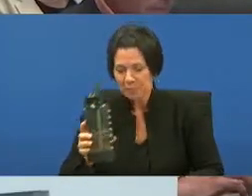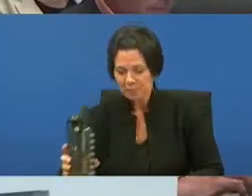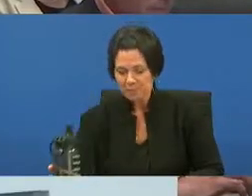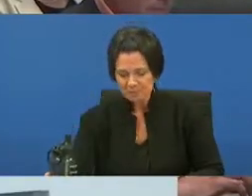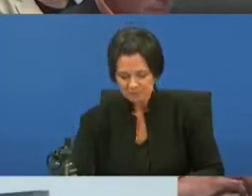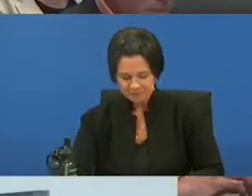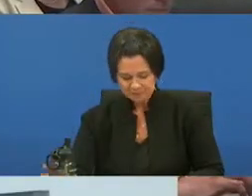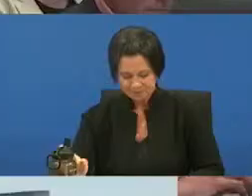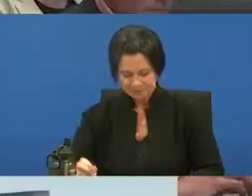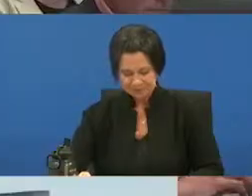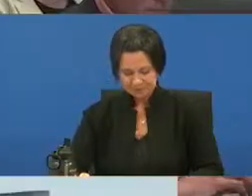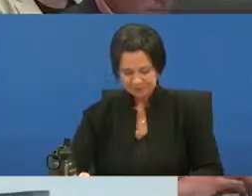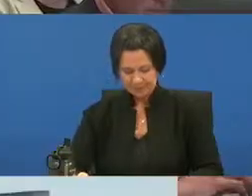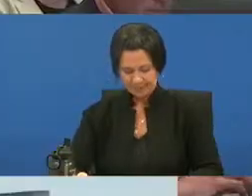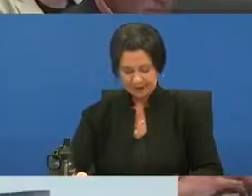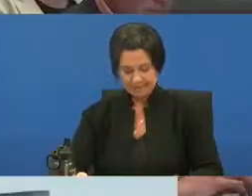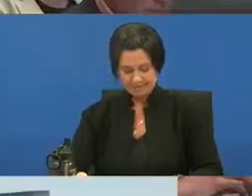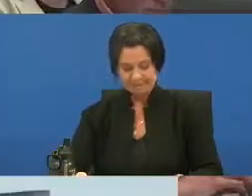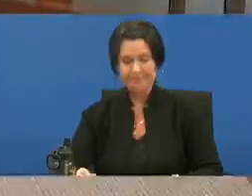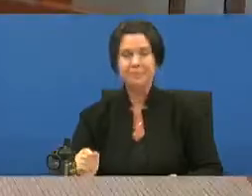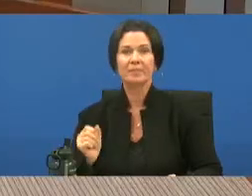the concept plan. Good.